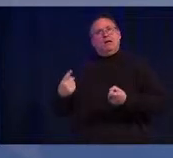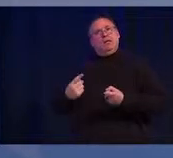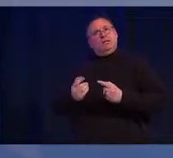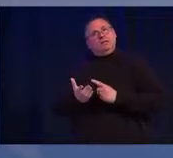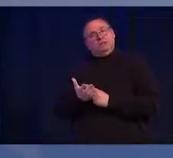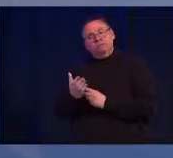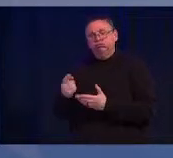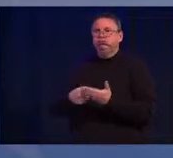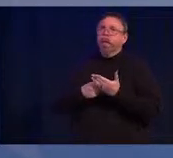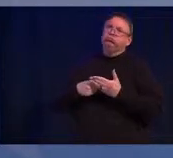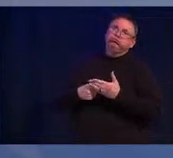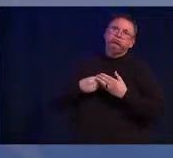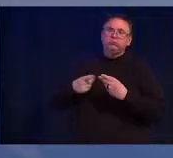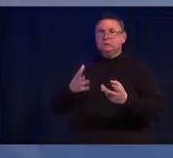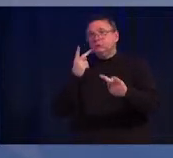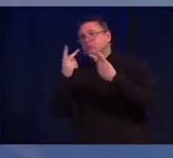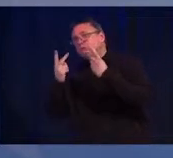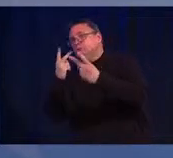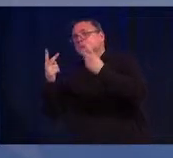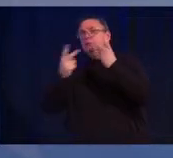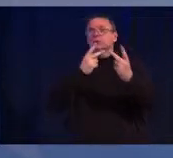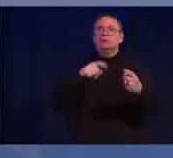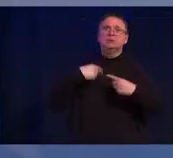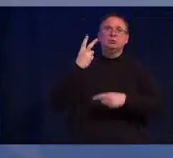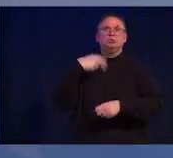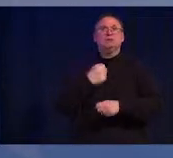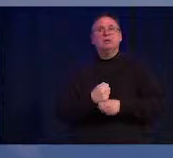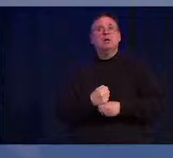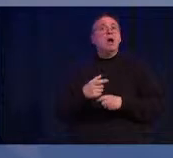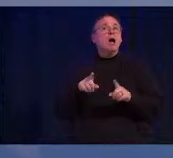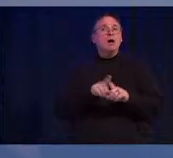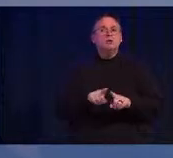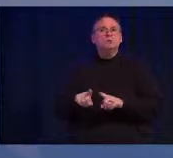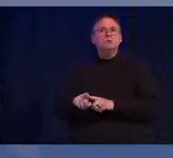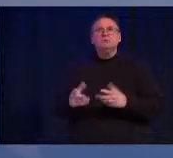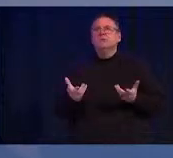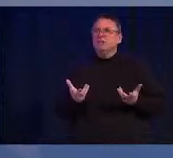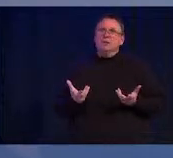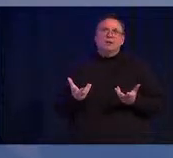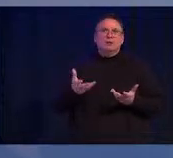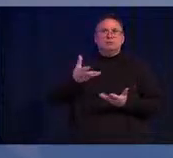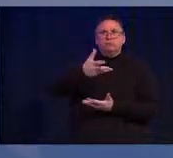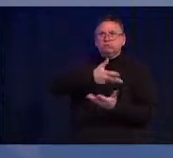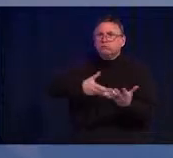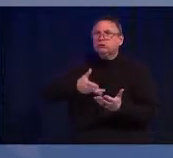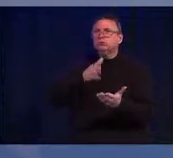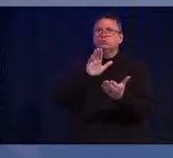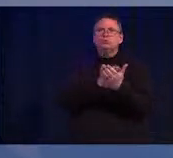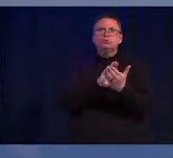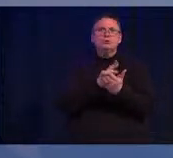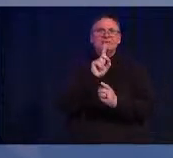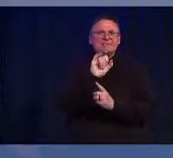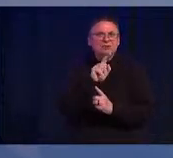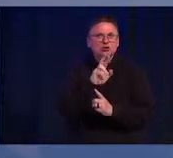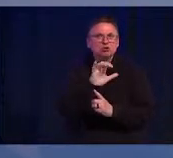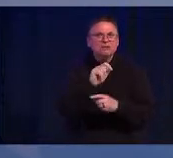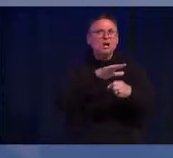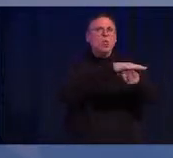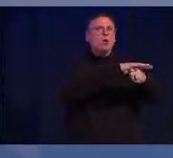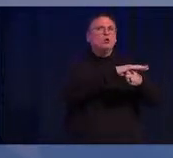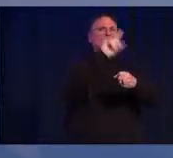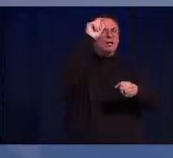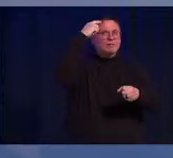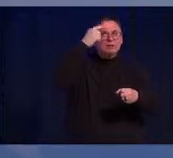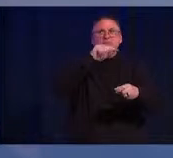every county. And it's also the lifeblood of school districts and local government. So you'll have to